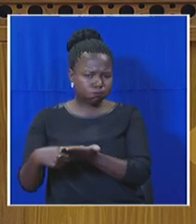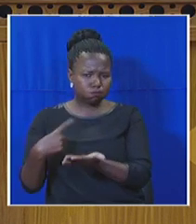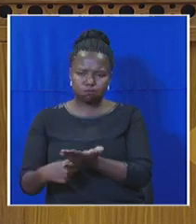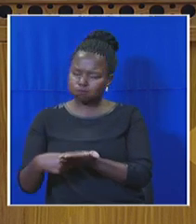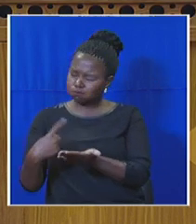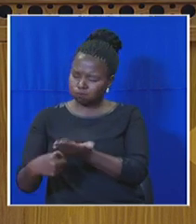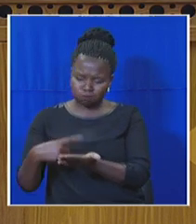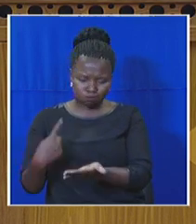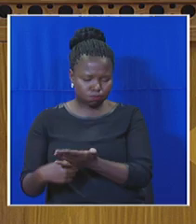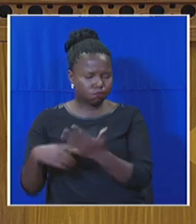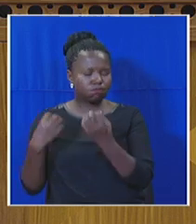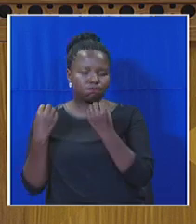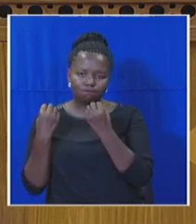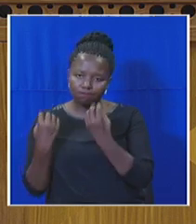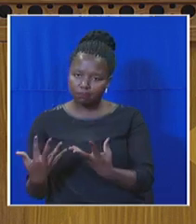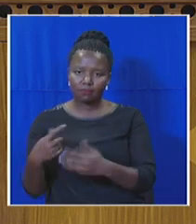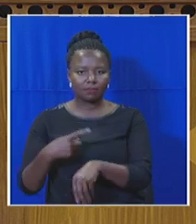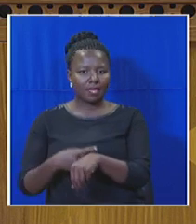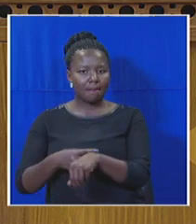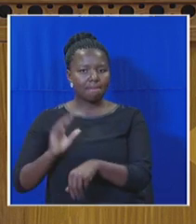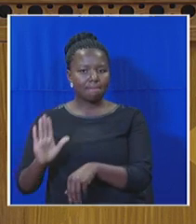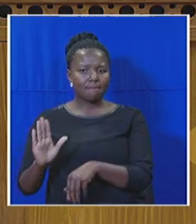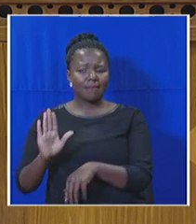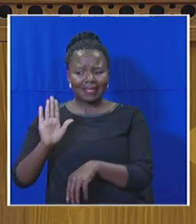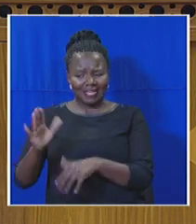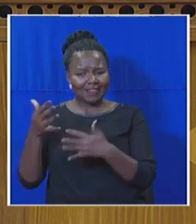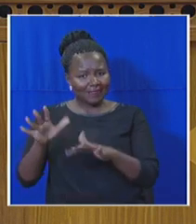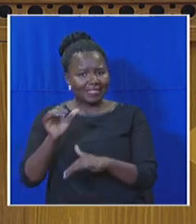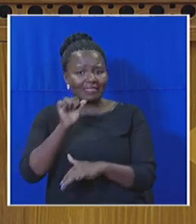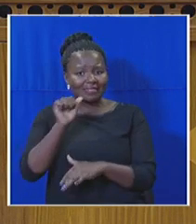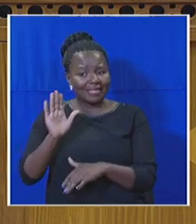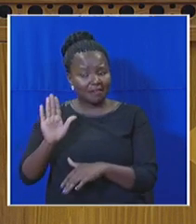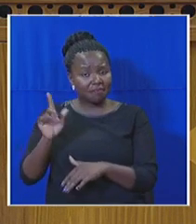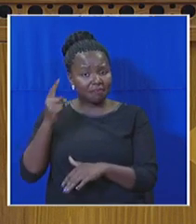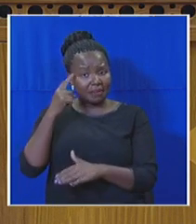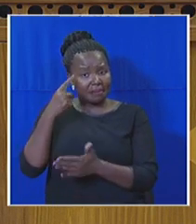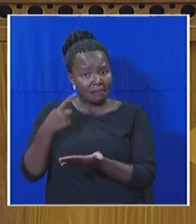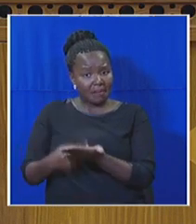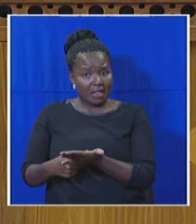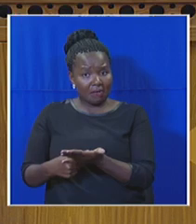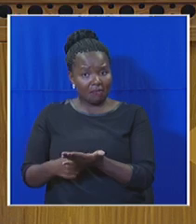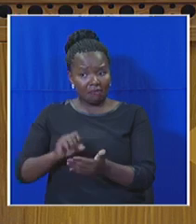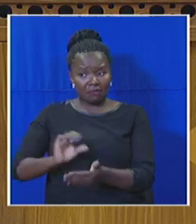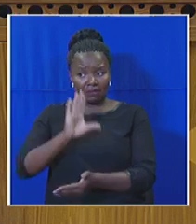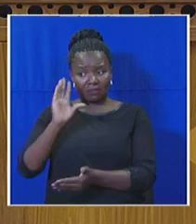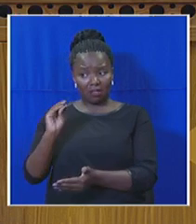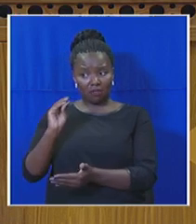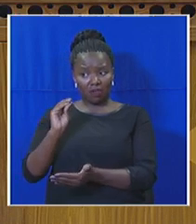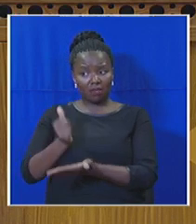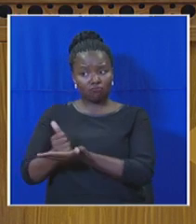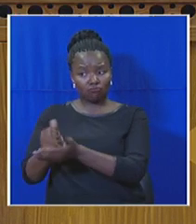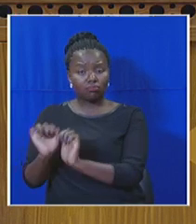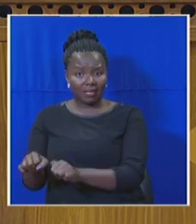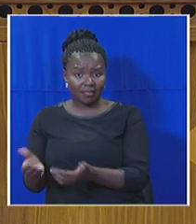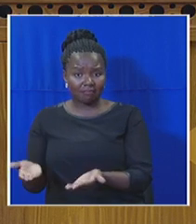discussed the issues. They themselves have said they believe South Africa has a role to play to help them, to help both